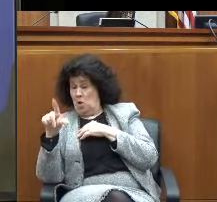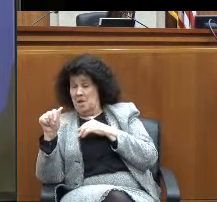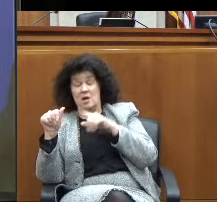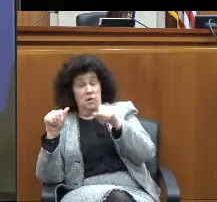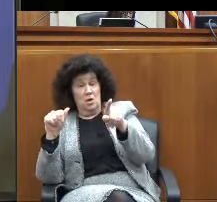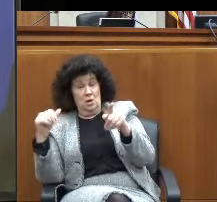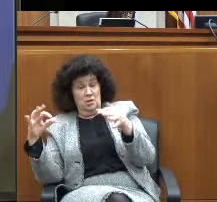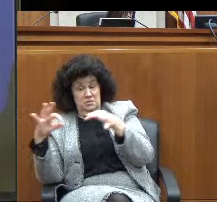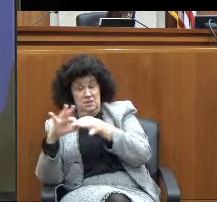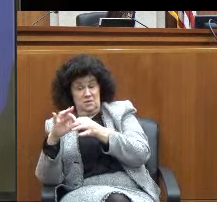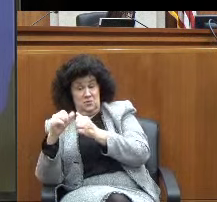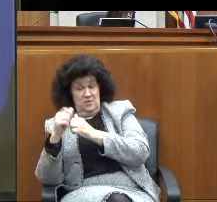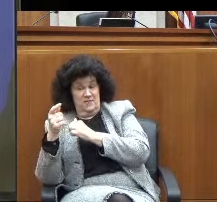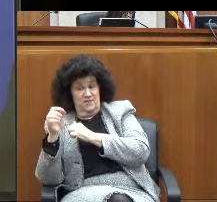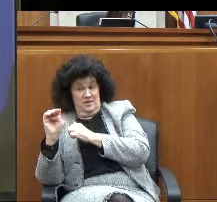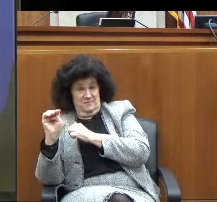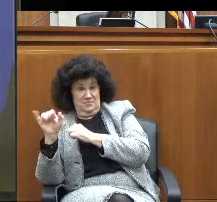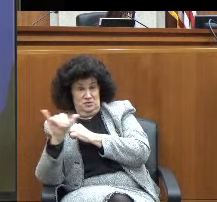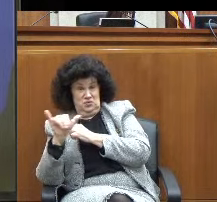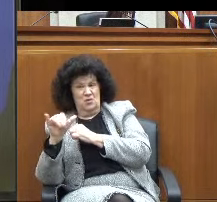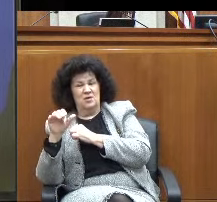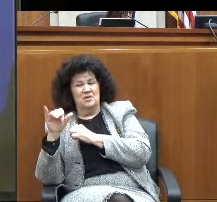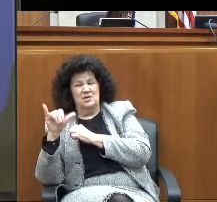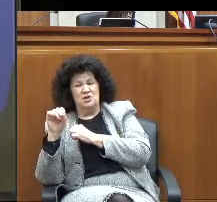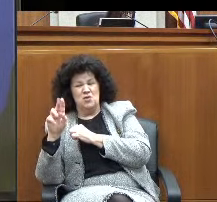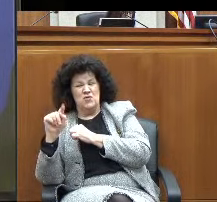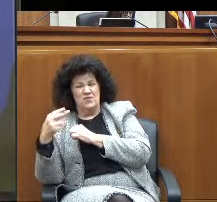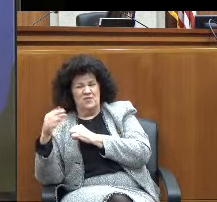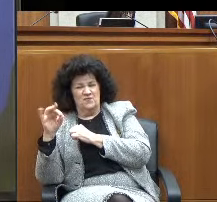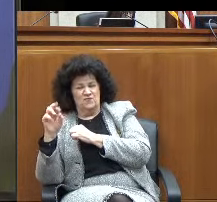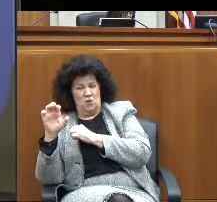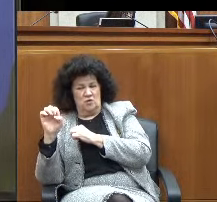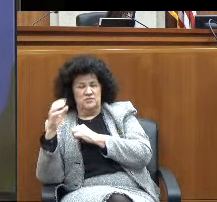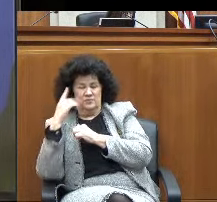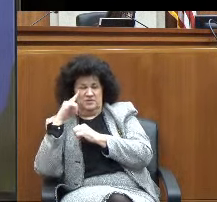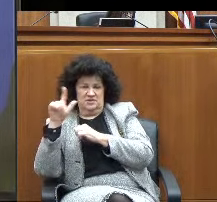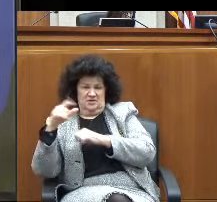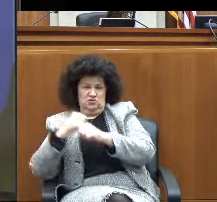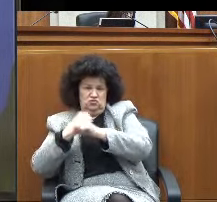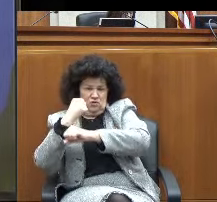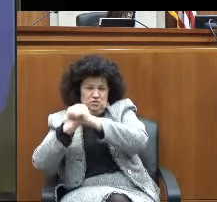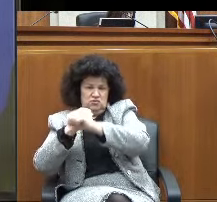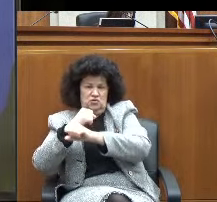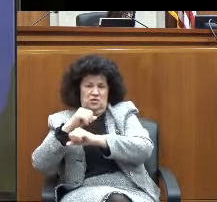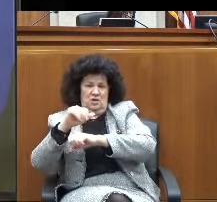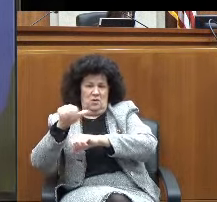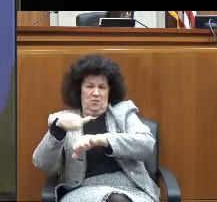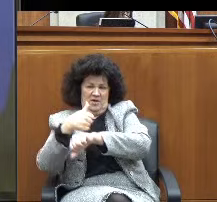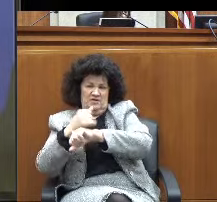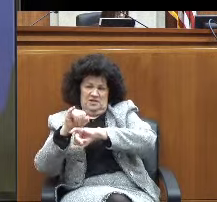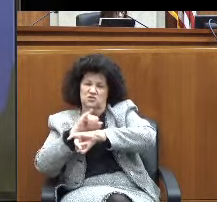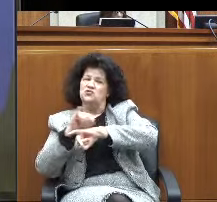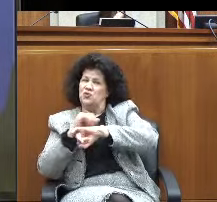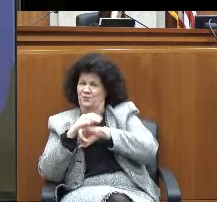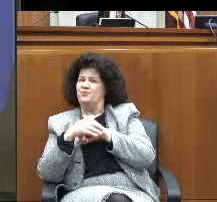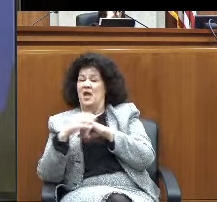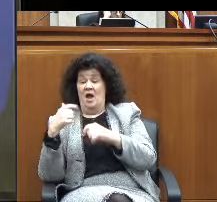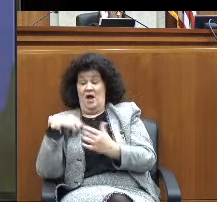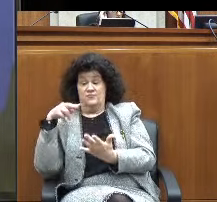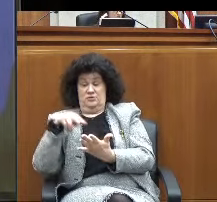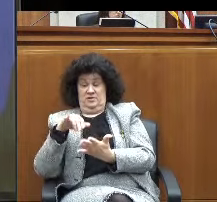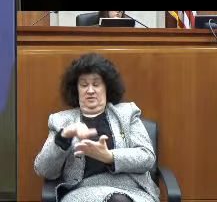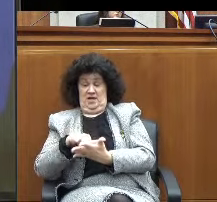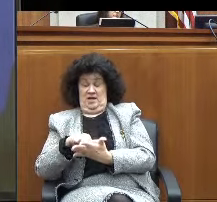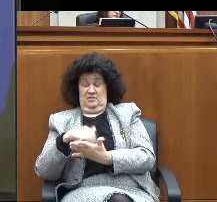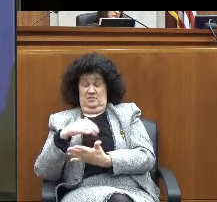that you were connecting with them because of the, all of the structures that they put in place around internships. I know I've looked at it from my